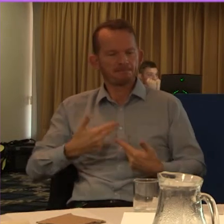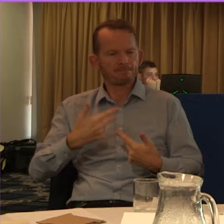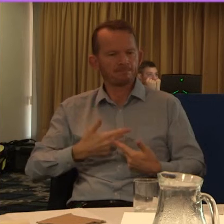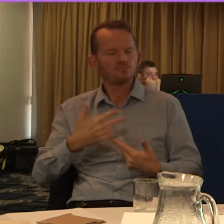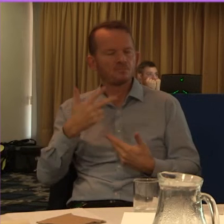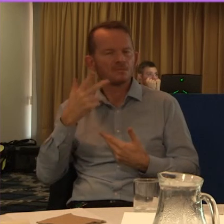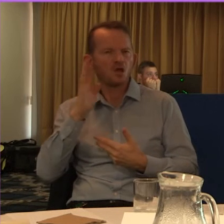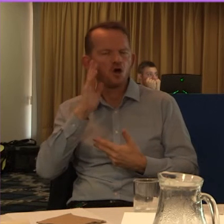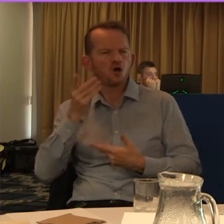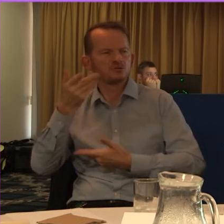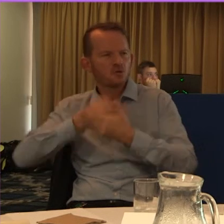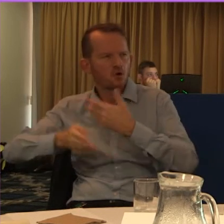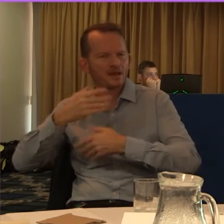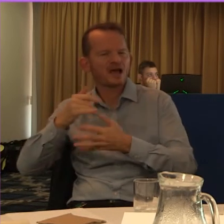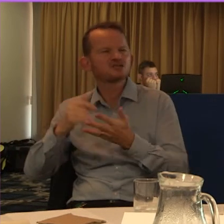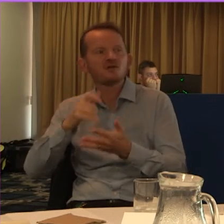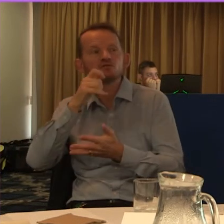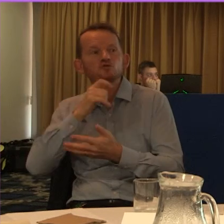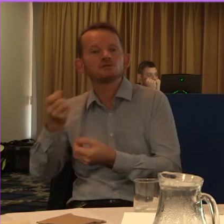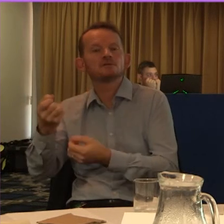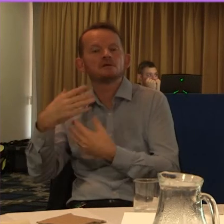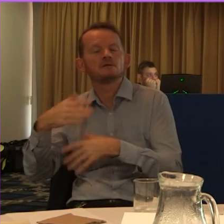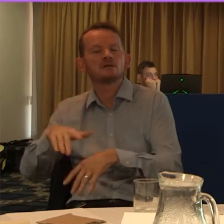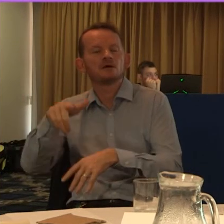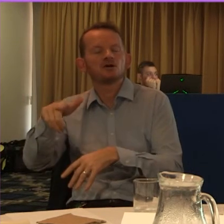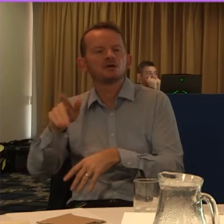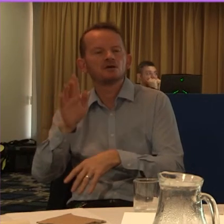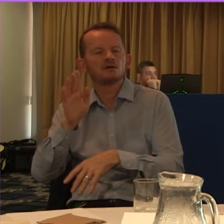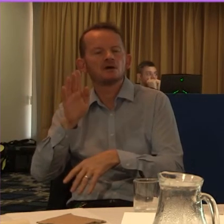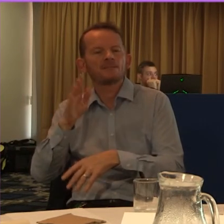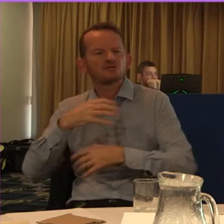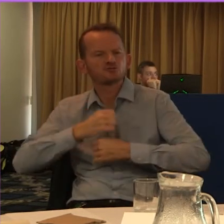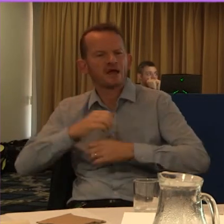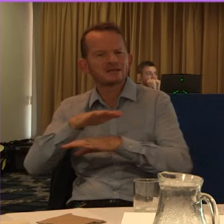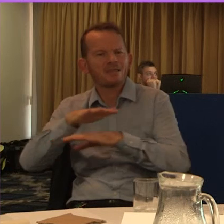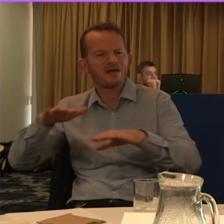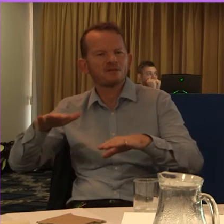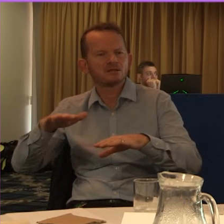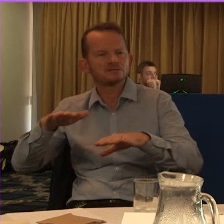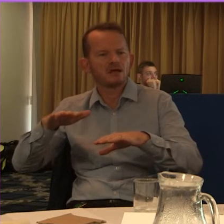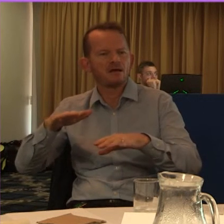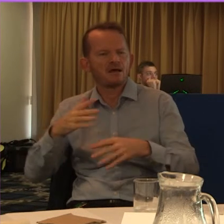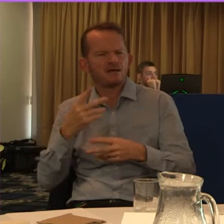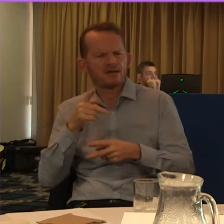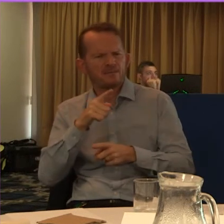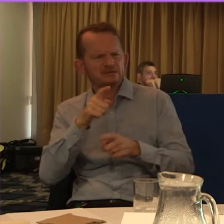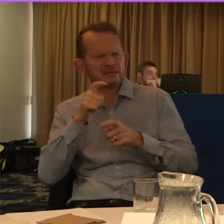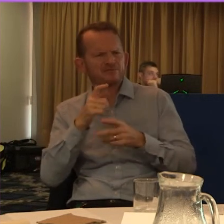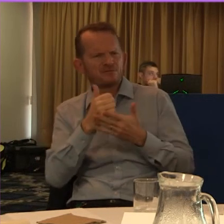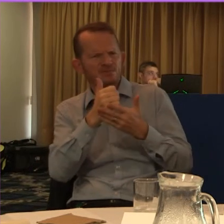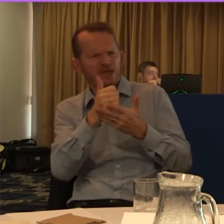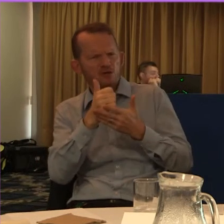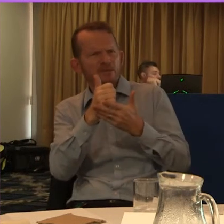I heard from a service user lead that she'd been hearing about service user concerns about the stress levels they perceived in their